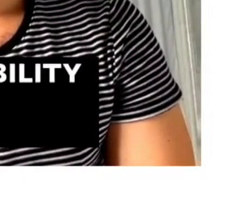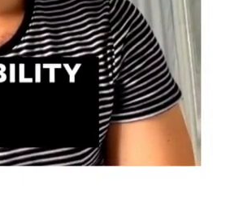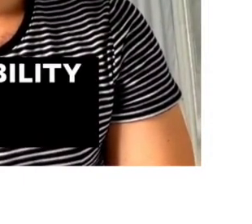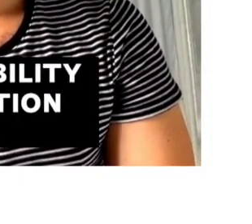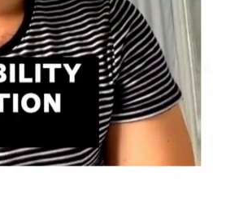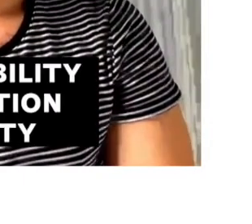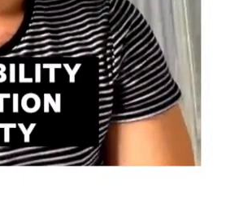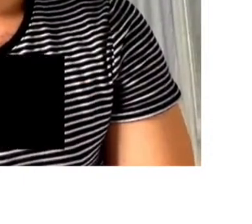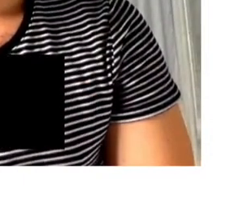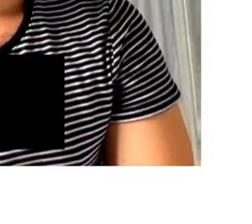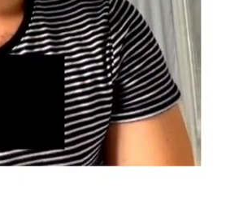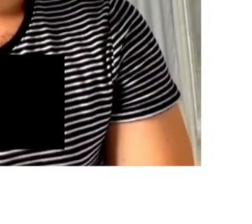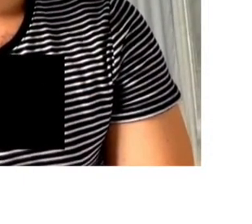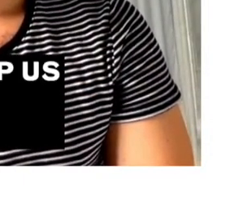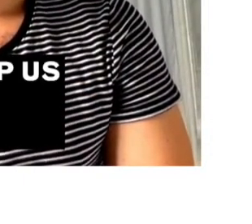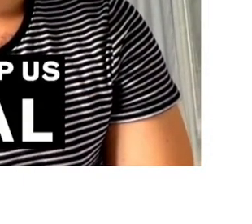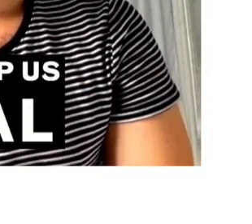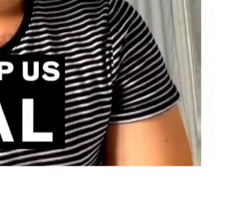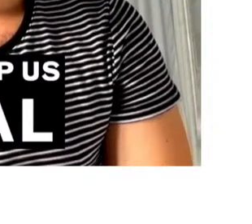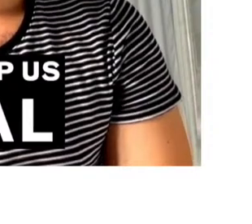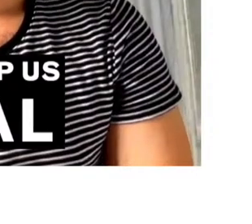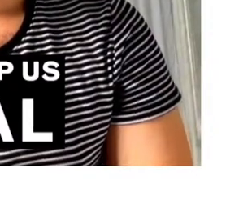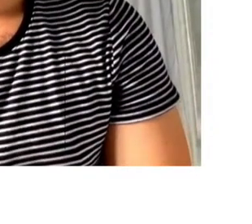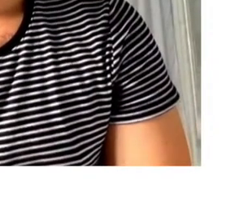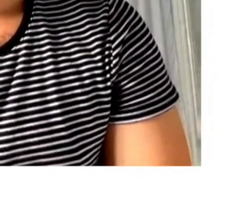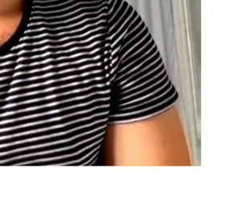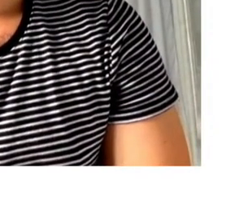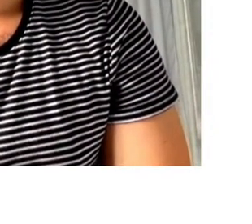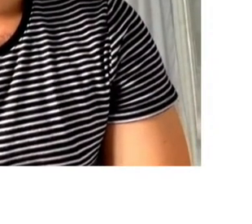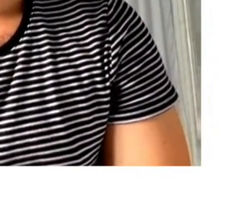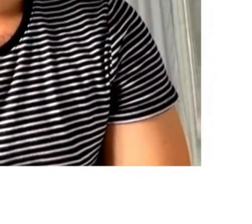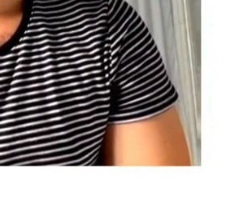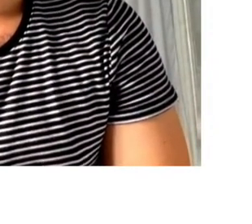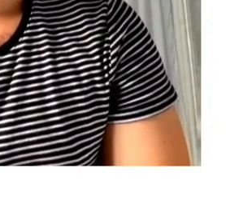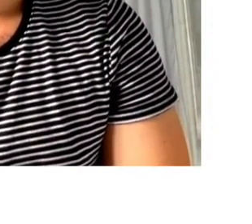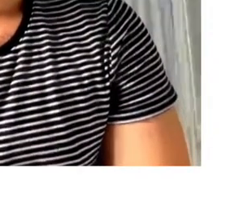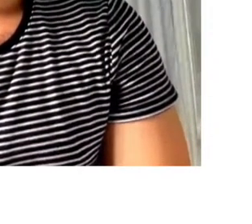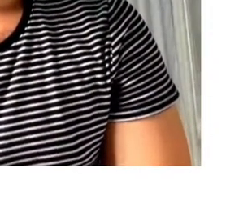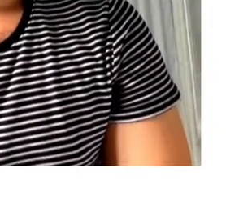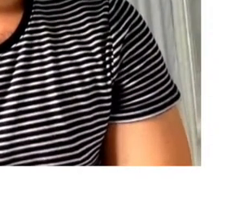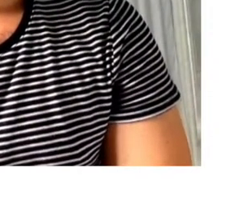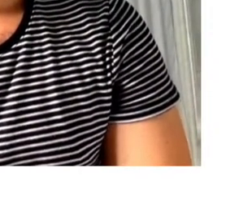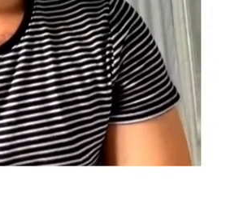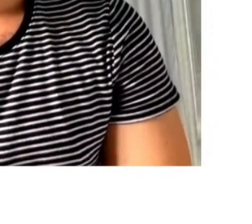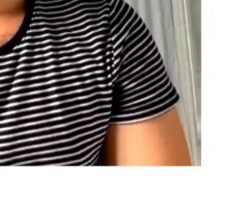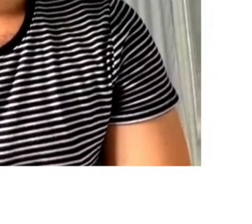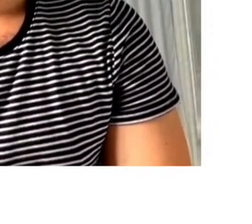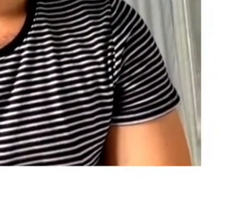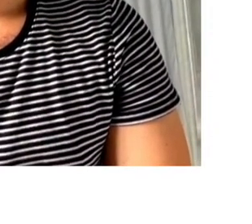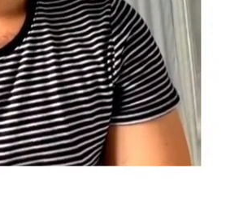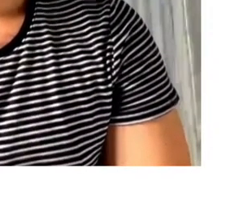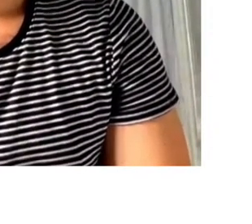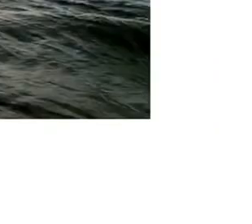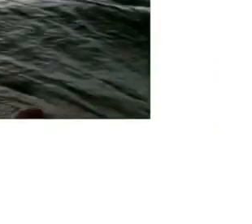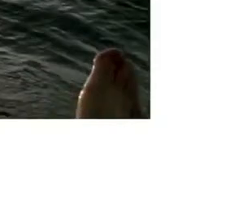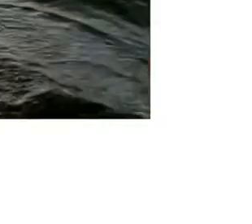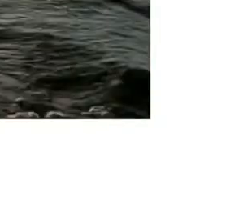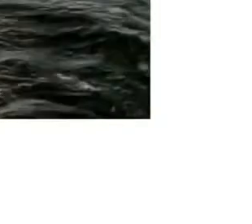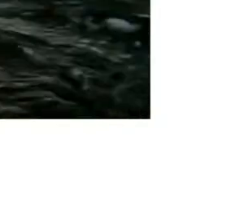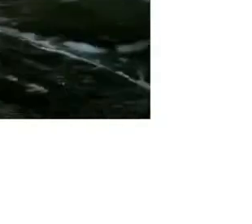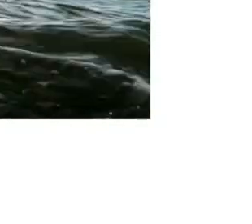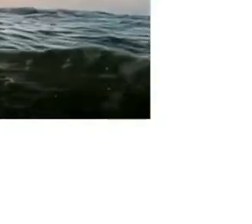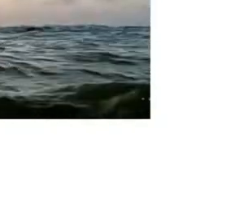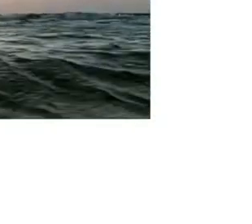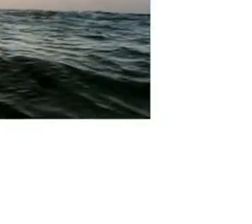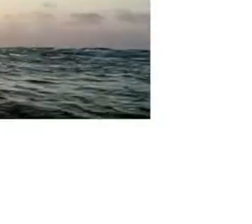vulnerability, connection, and honesty can help us heal. And storytelling can do exactly that, create pathways for communication.